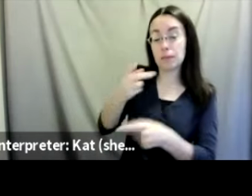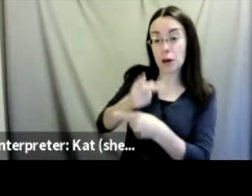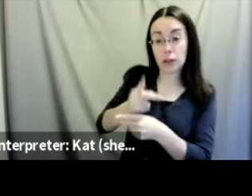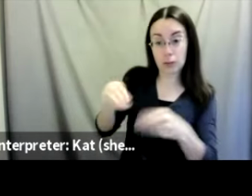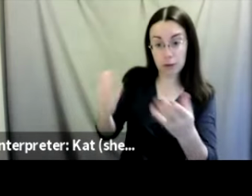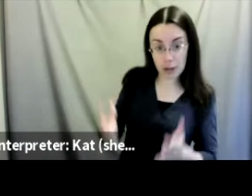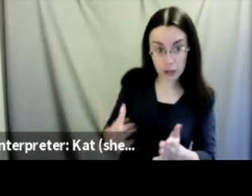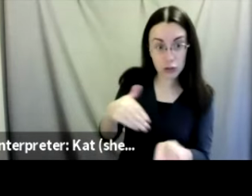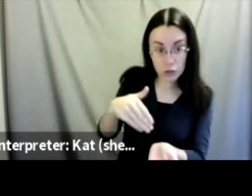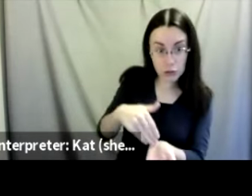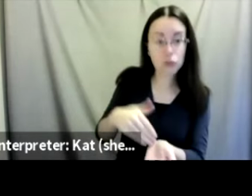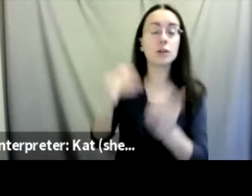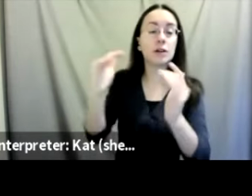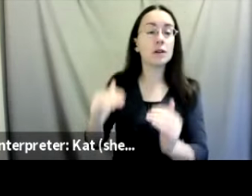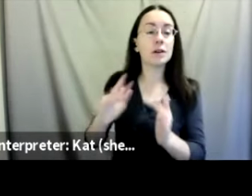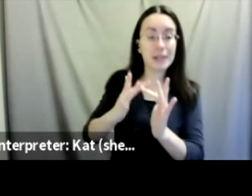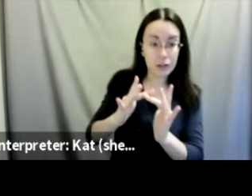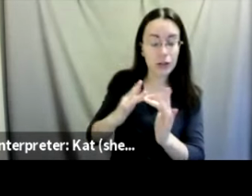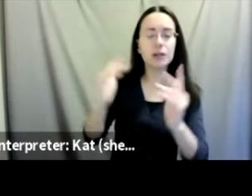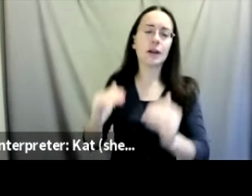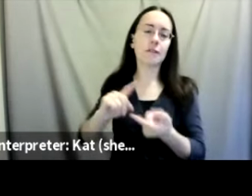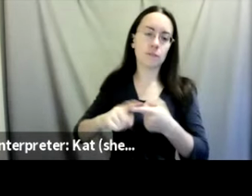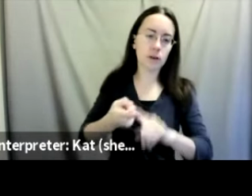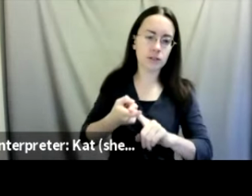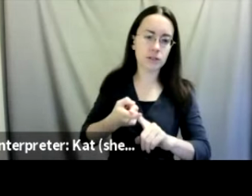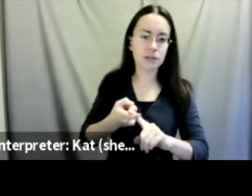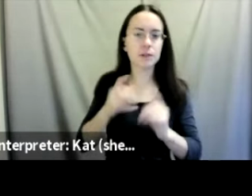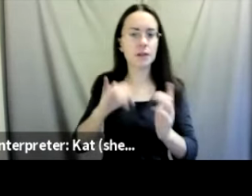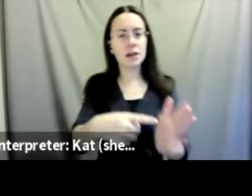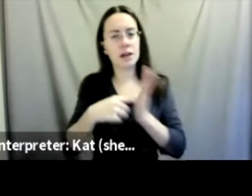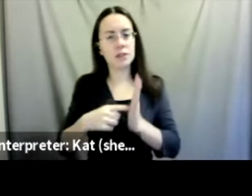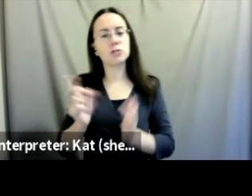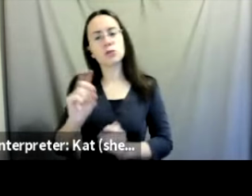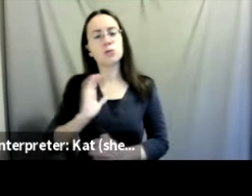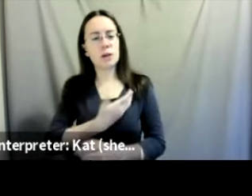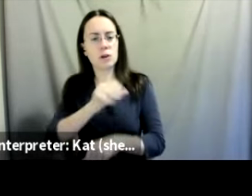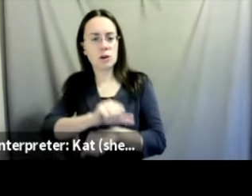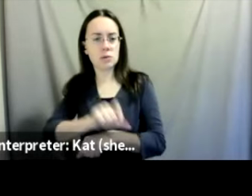their friends. And this information just shows us where our work will be best received.